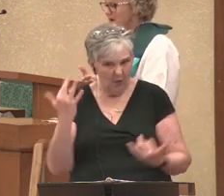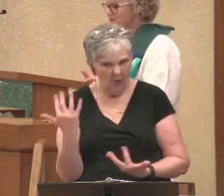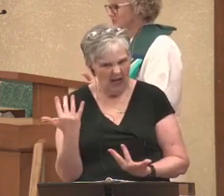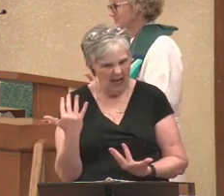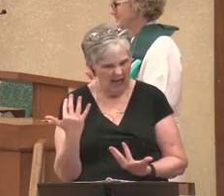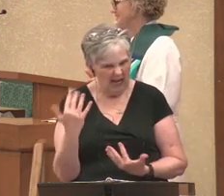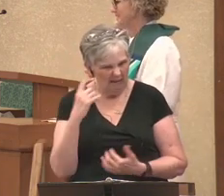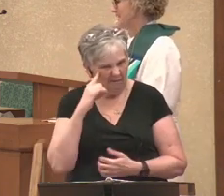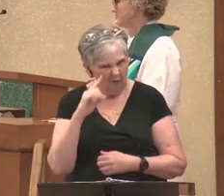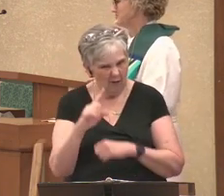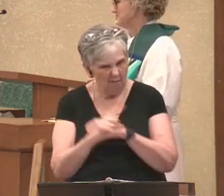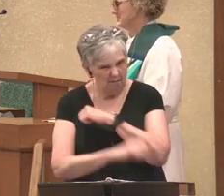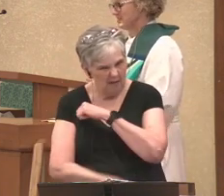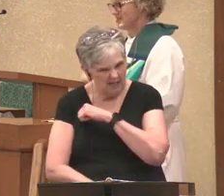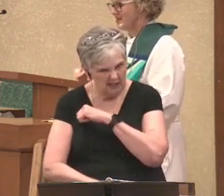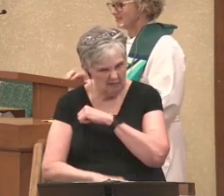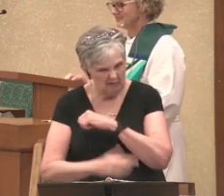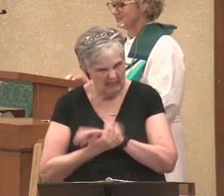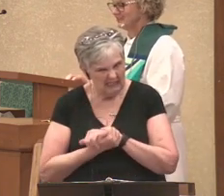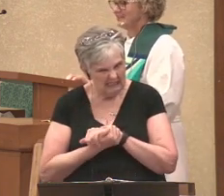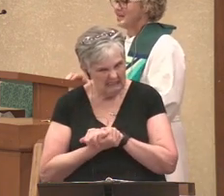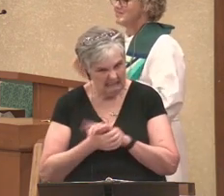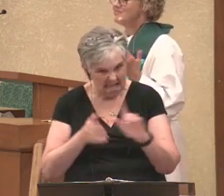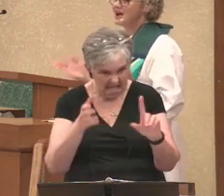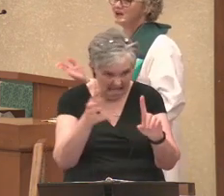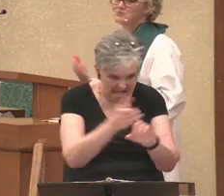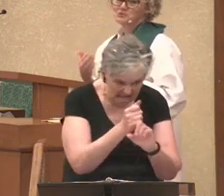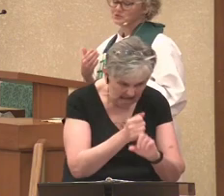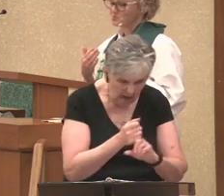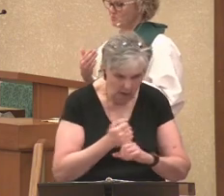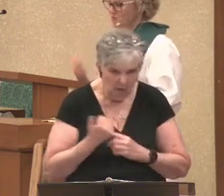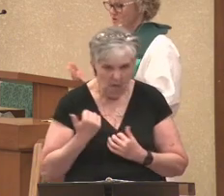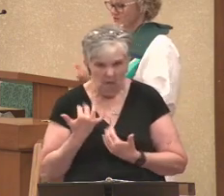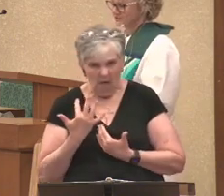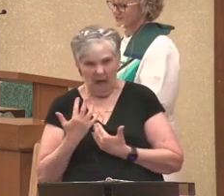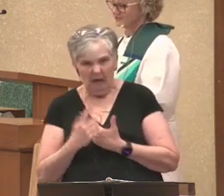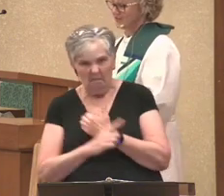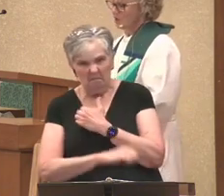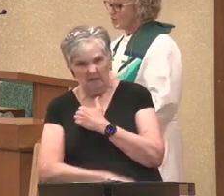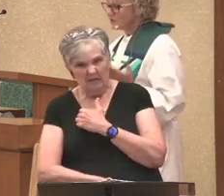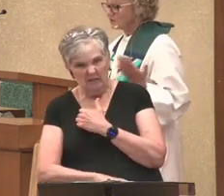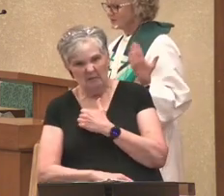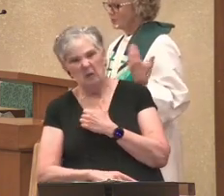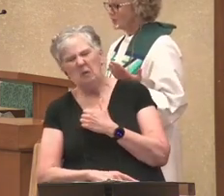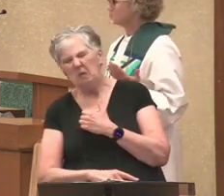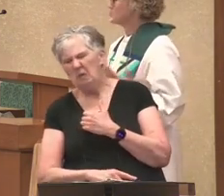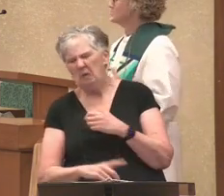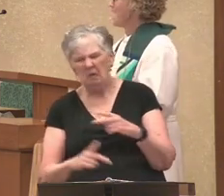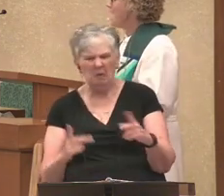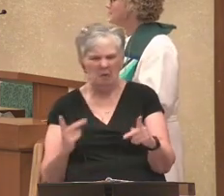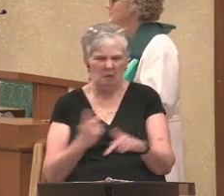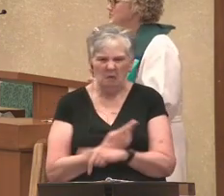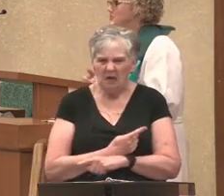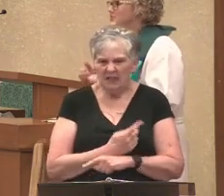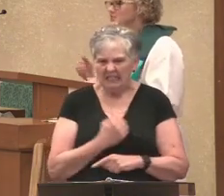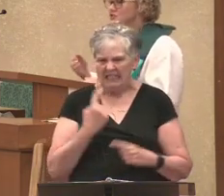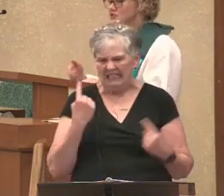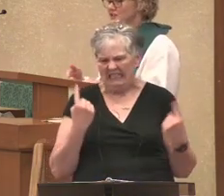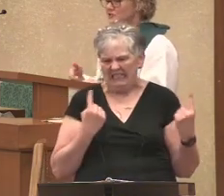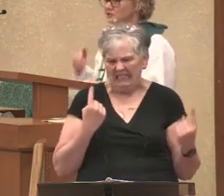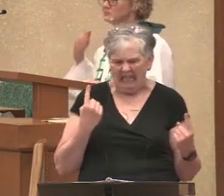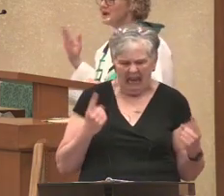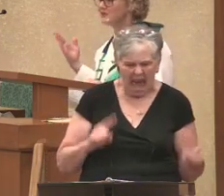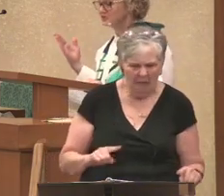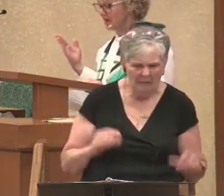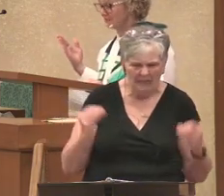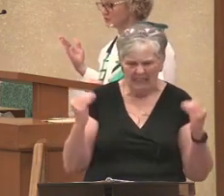your punishment after being caught? That was the worst. Wondering what's going to happen when the teacher